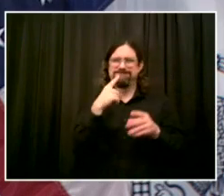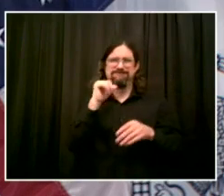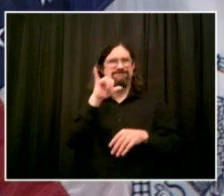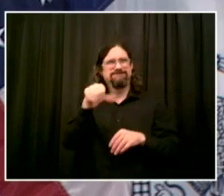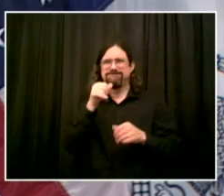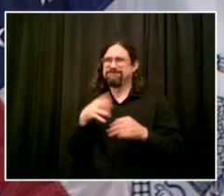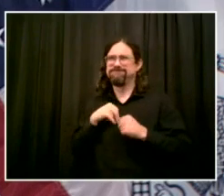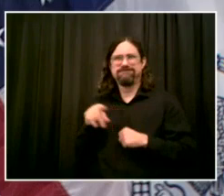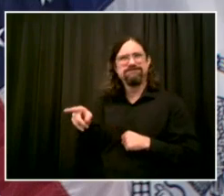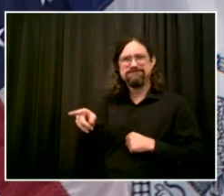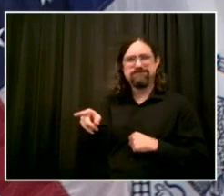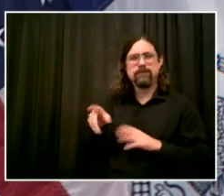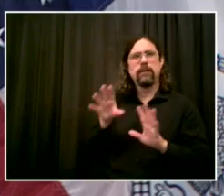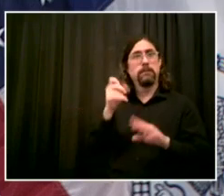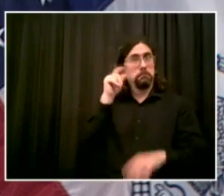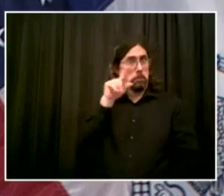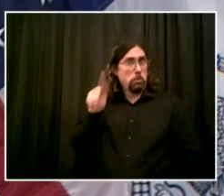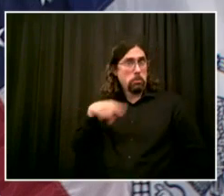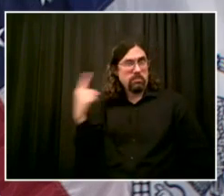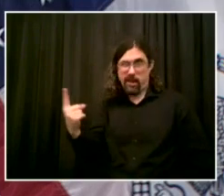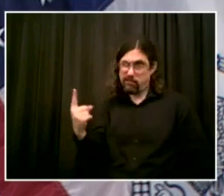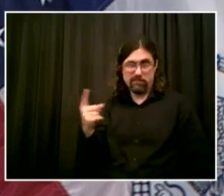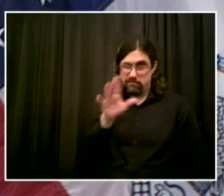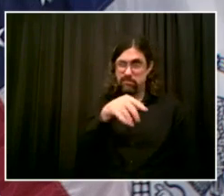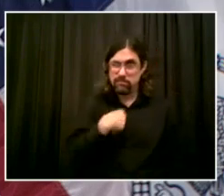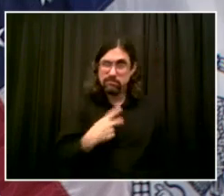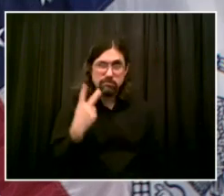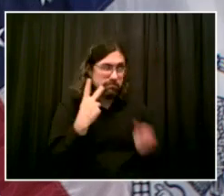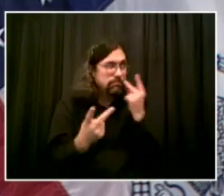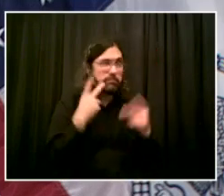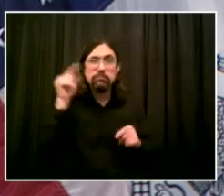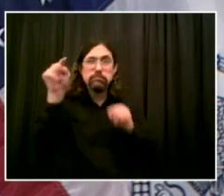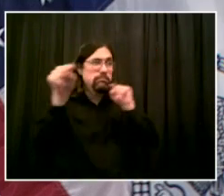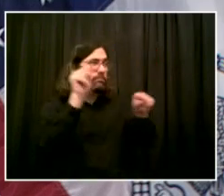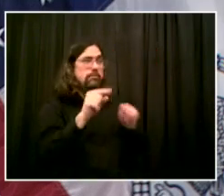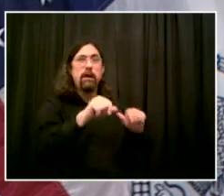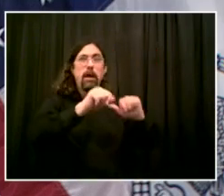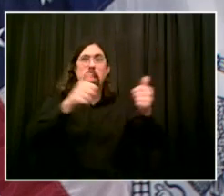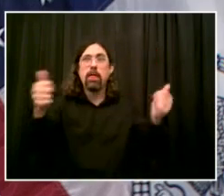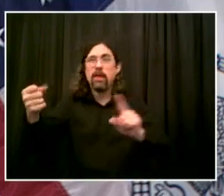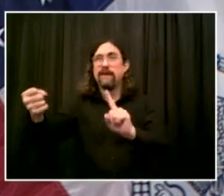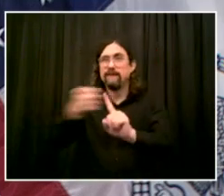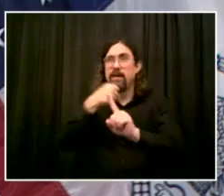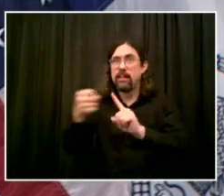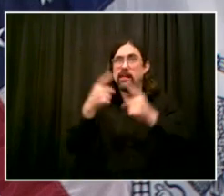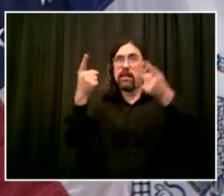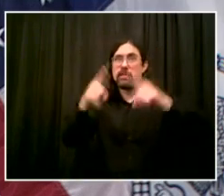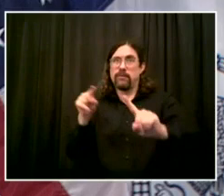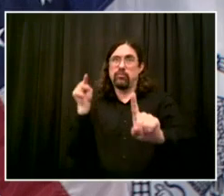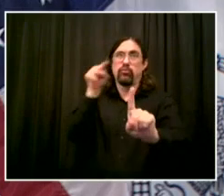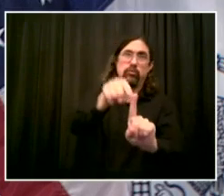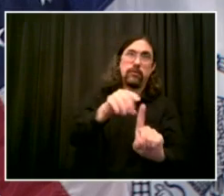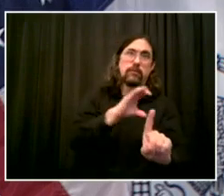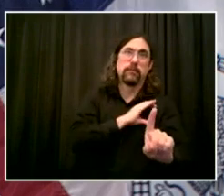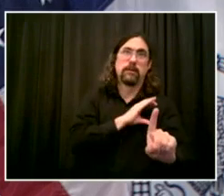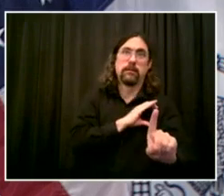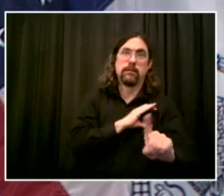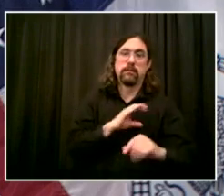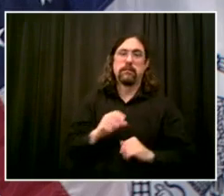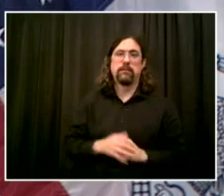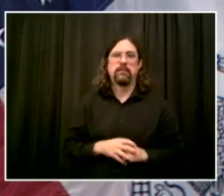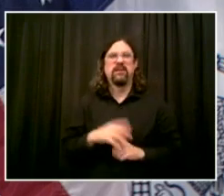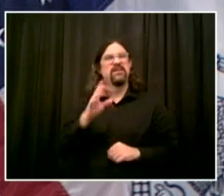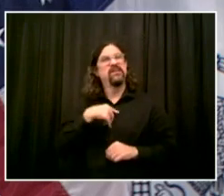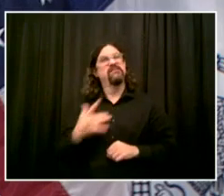Occupy City Hall encampment. You know, a reporter attacked but with a 2x4. There were some TV reporters